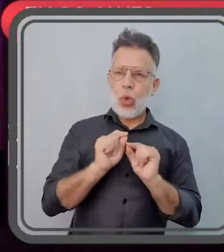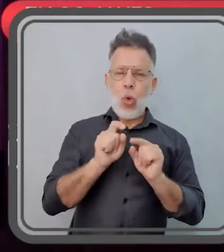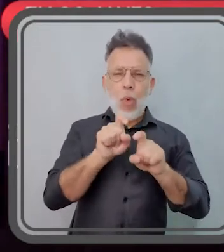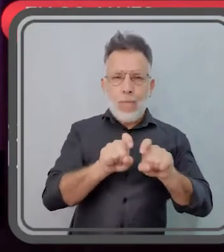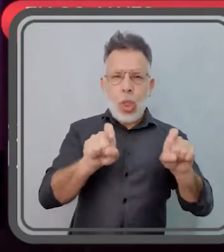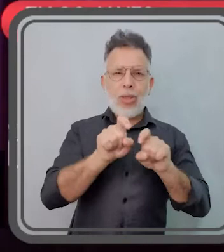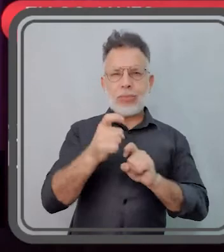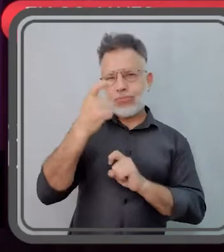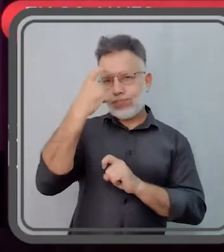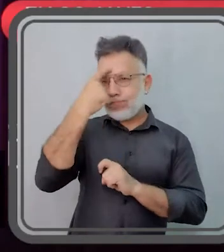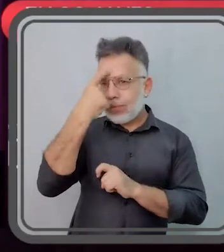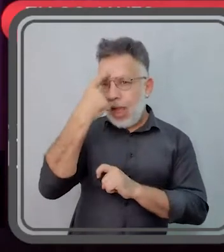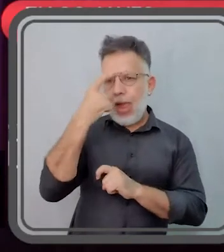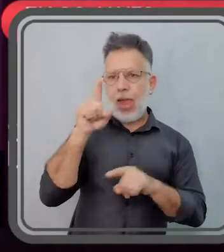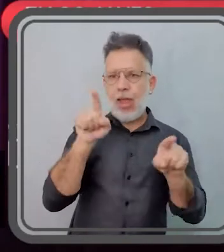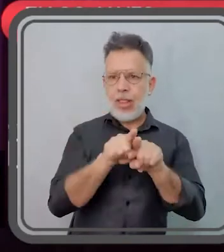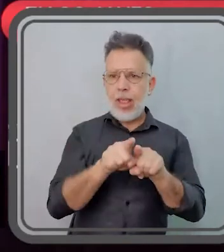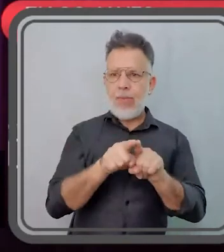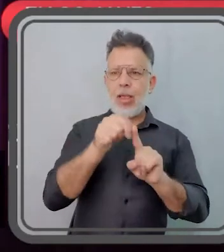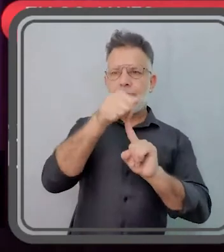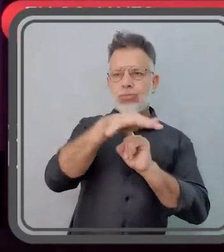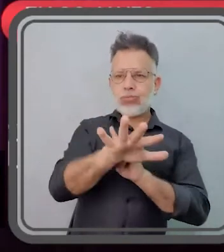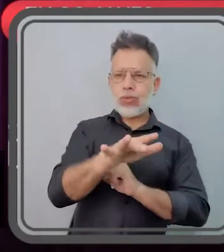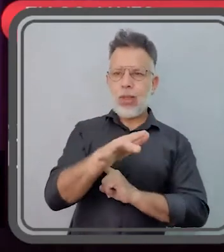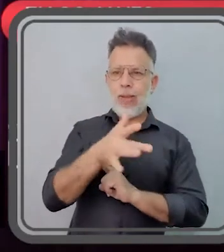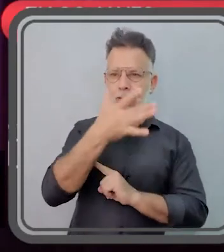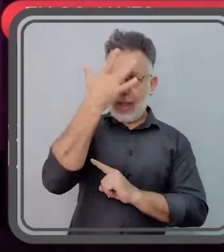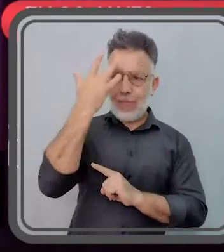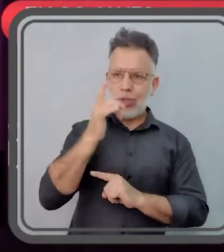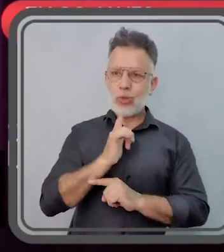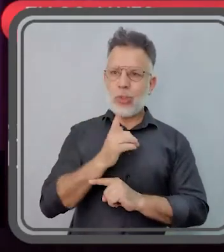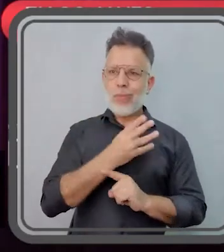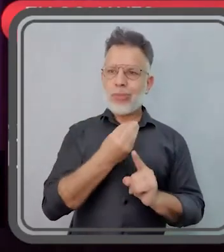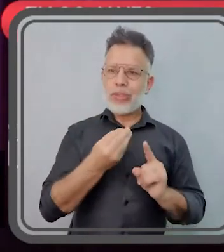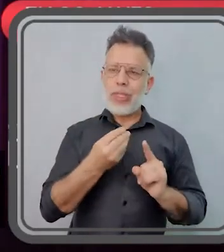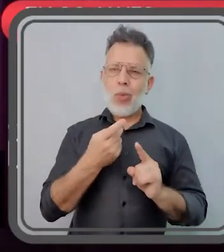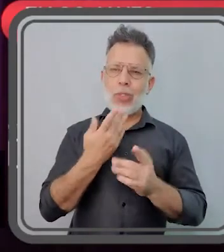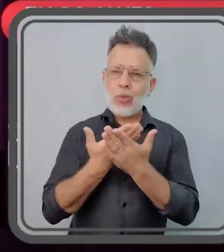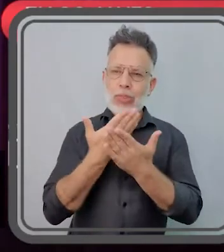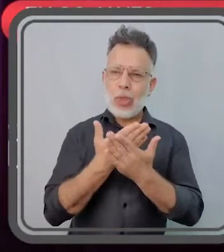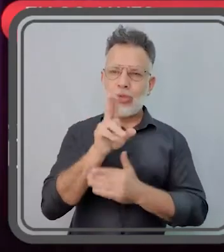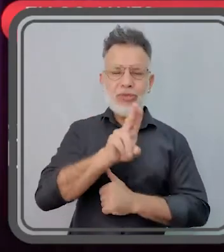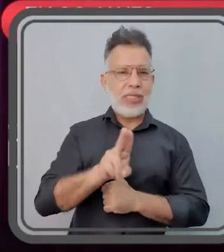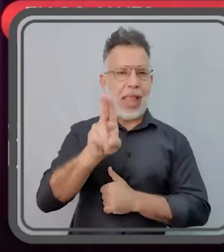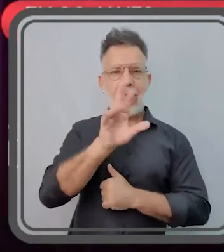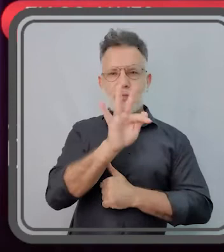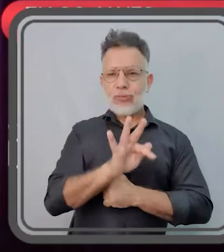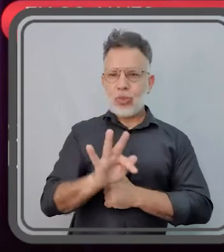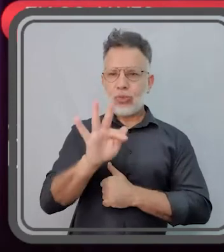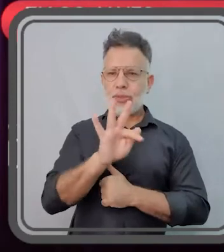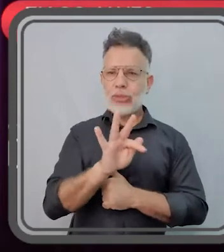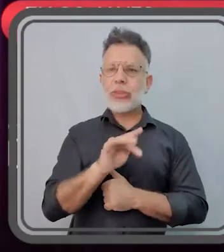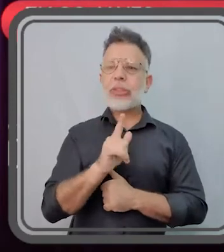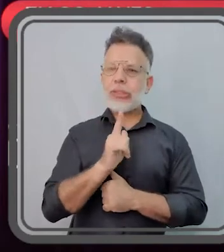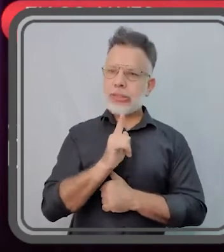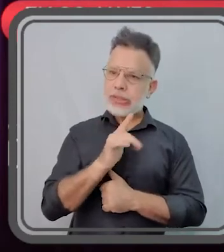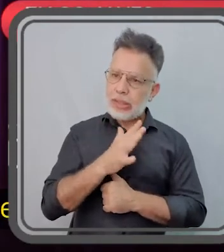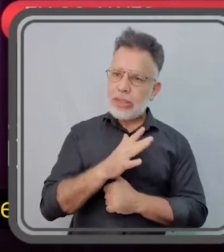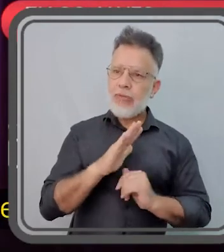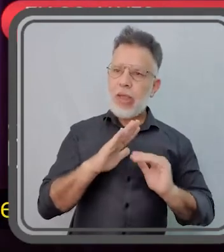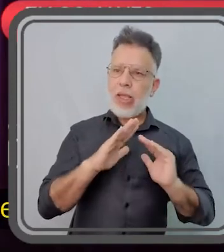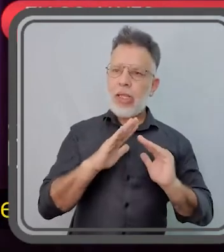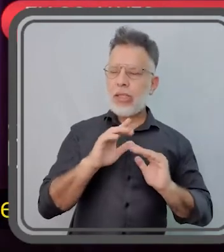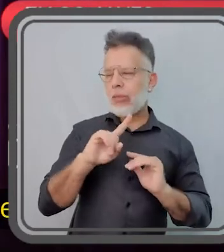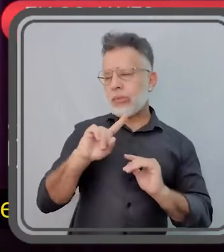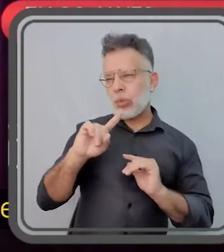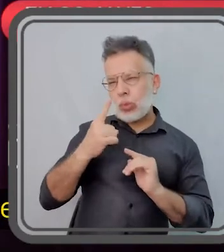have. So we have a lot of people who are still studying in universities and colleges. They would be probably in their final year